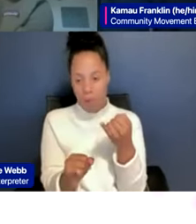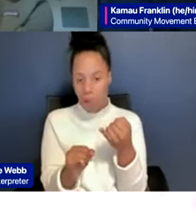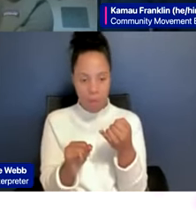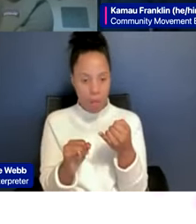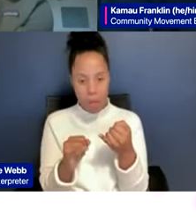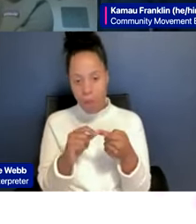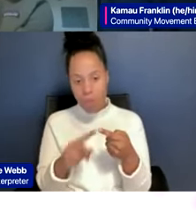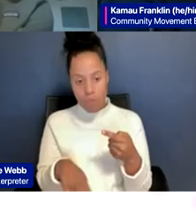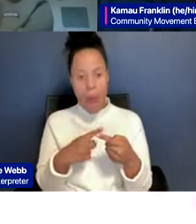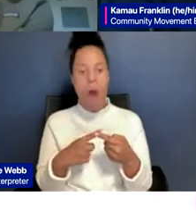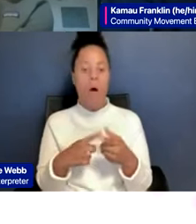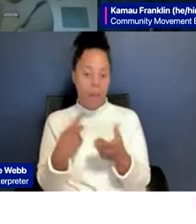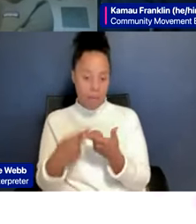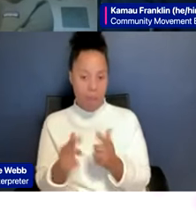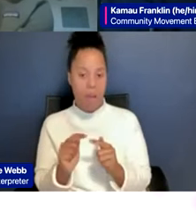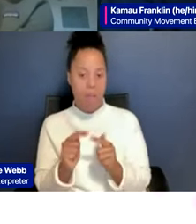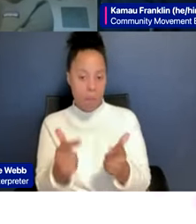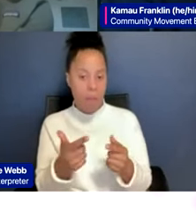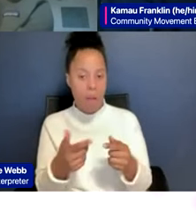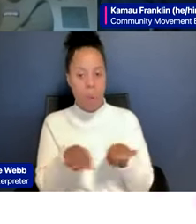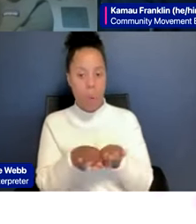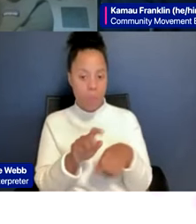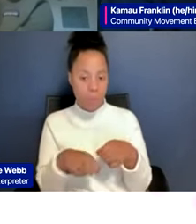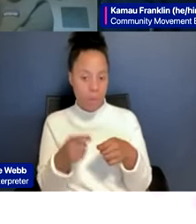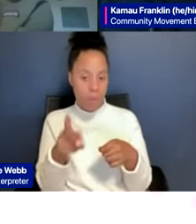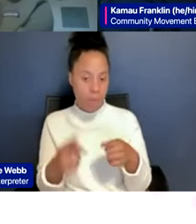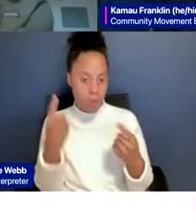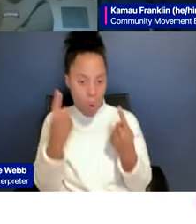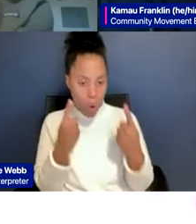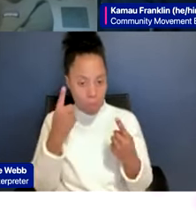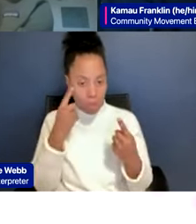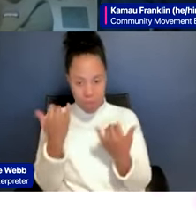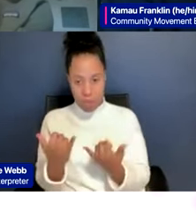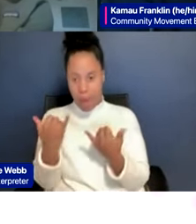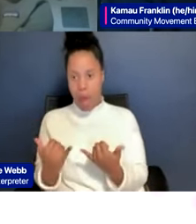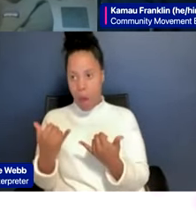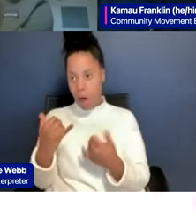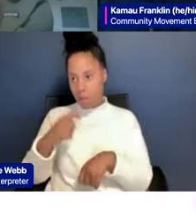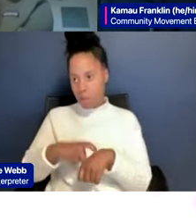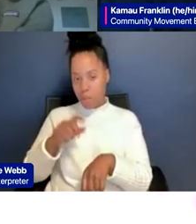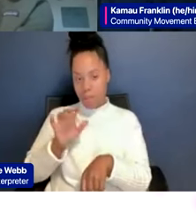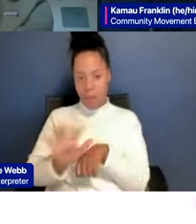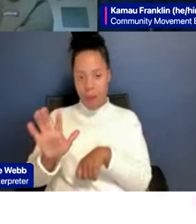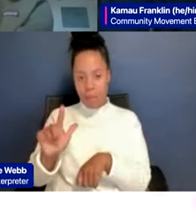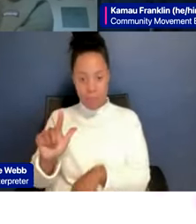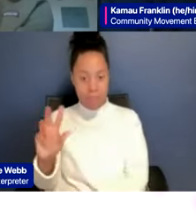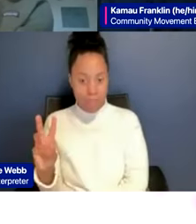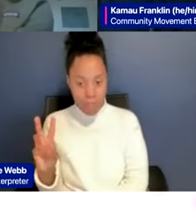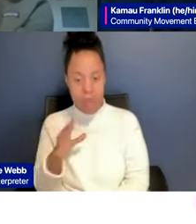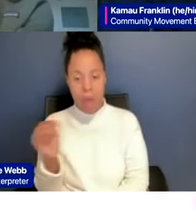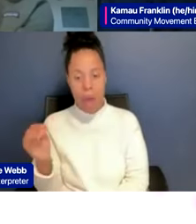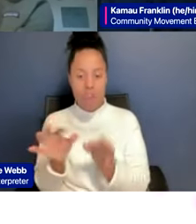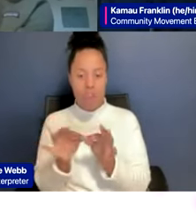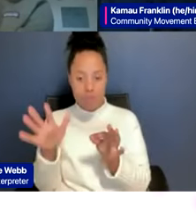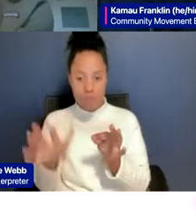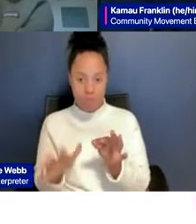And then and probably get some closing thoughts. Because I think right now we're at 5:26 and interpreters have a hard stop at